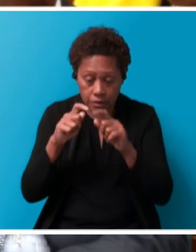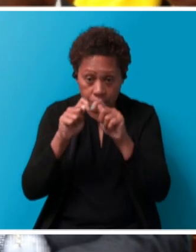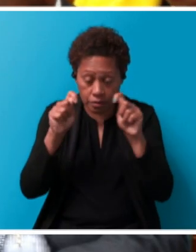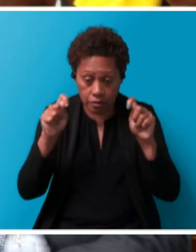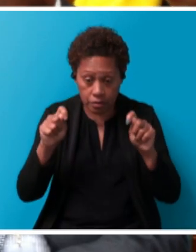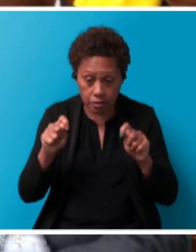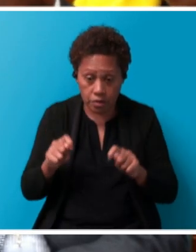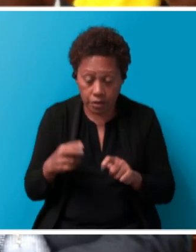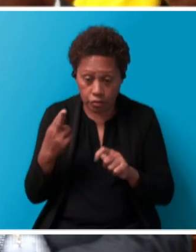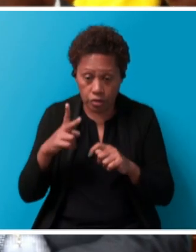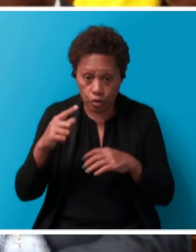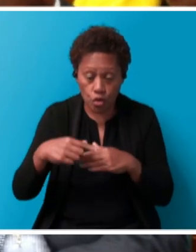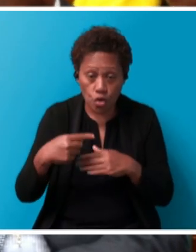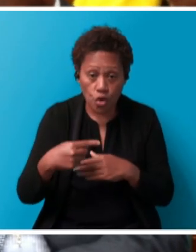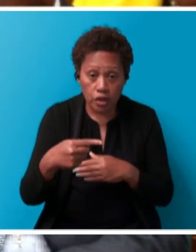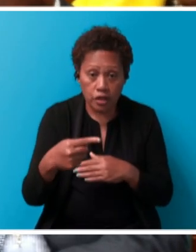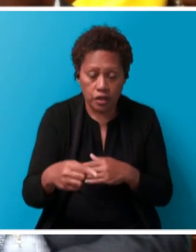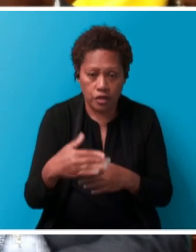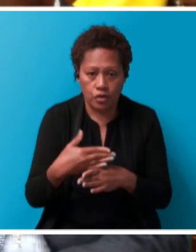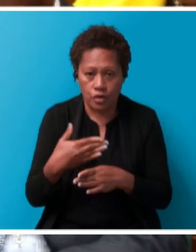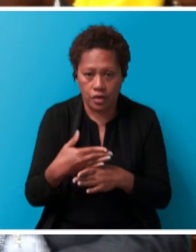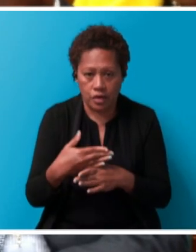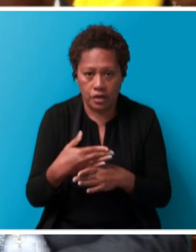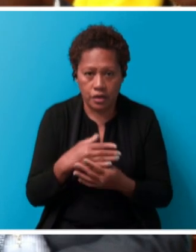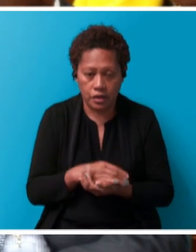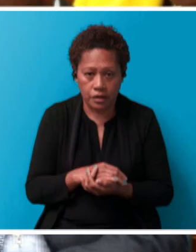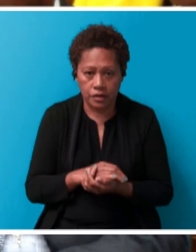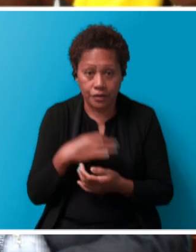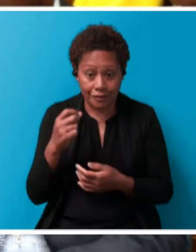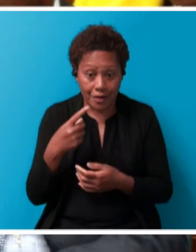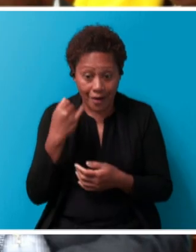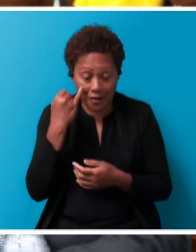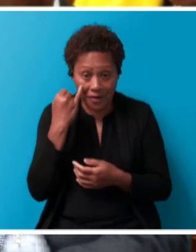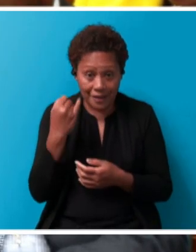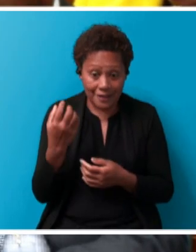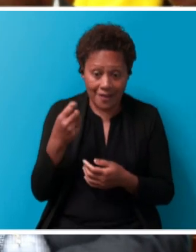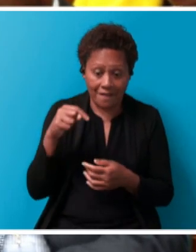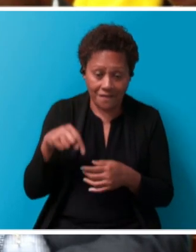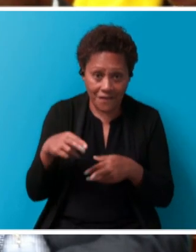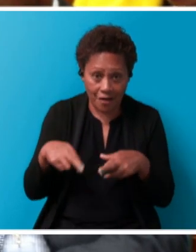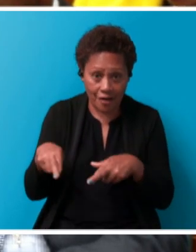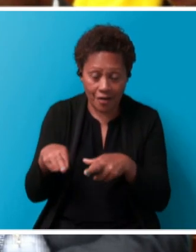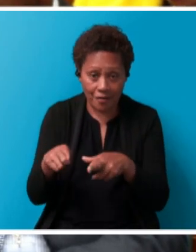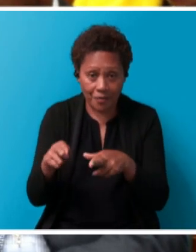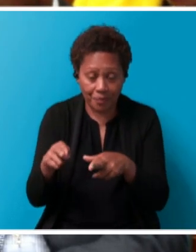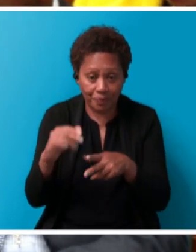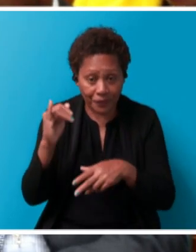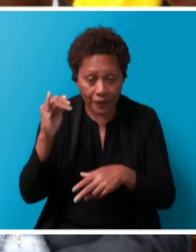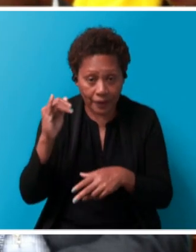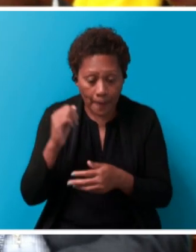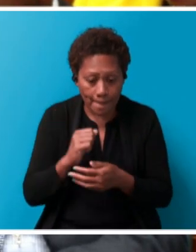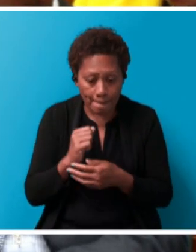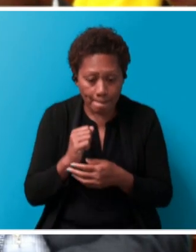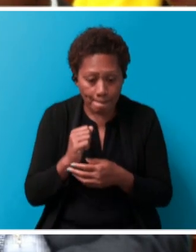program. So another important initiative is the Fiji Rural Electrification Support Project,